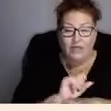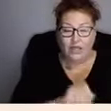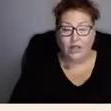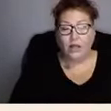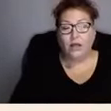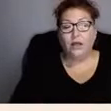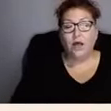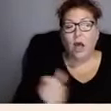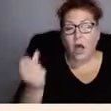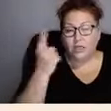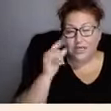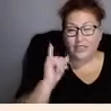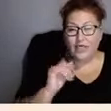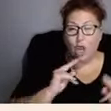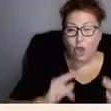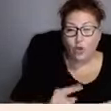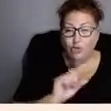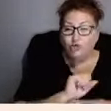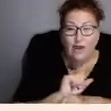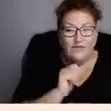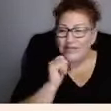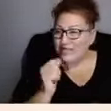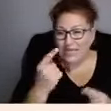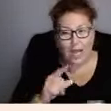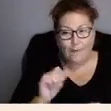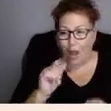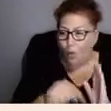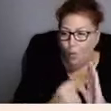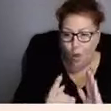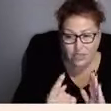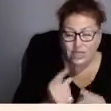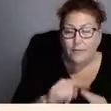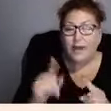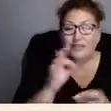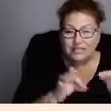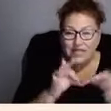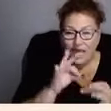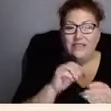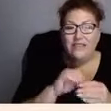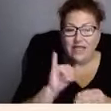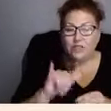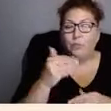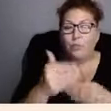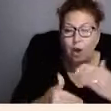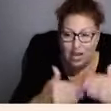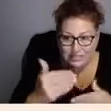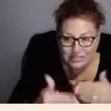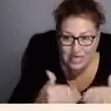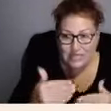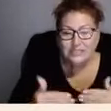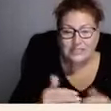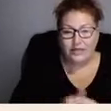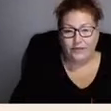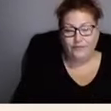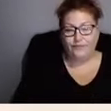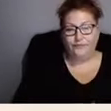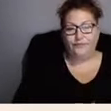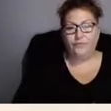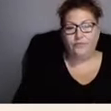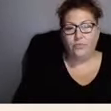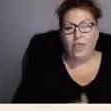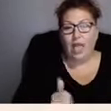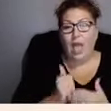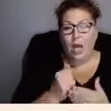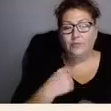human trafficking doesn't happen all at once, but instead is a process of act, means, and purpose, helps us better